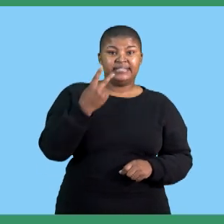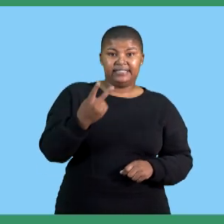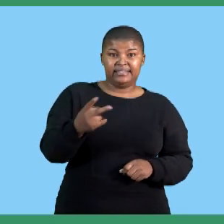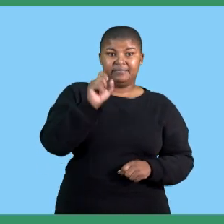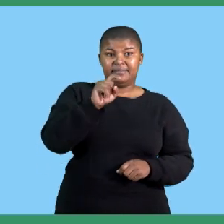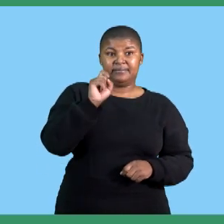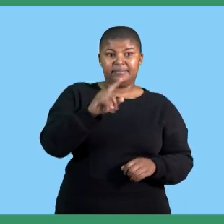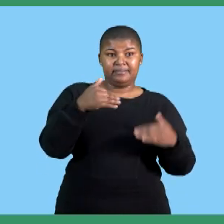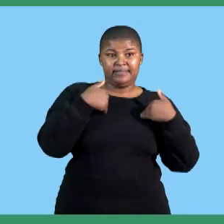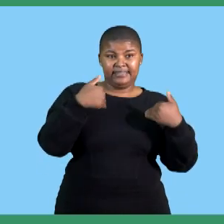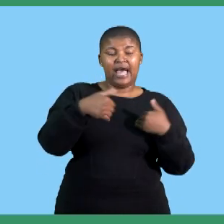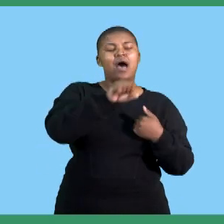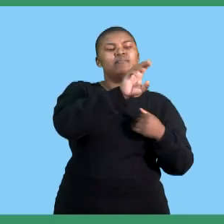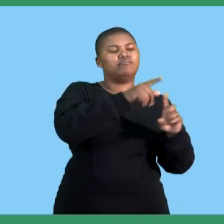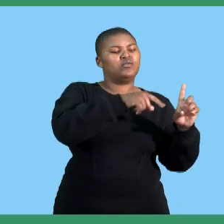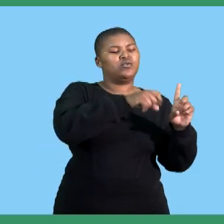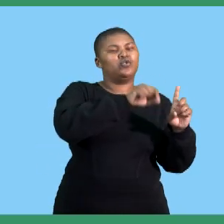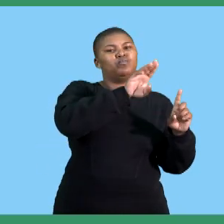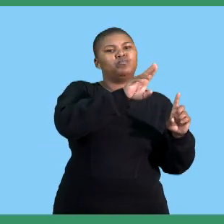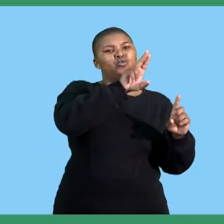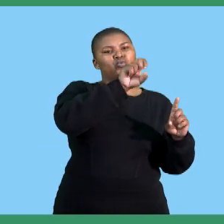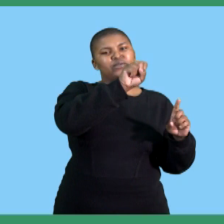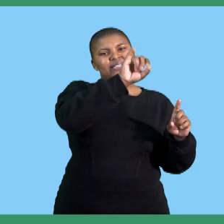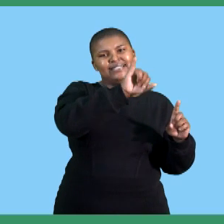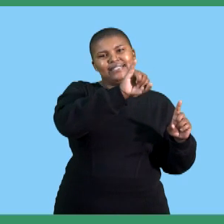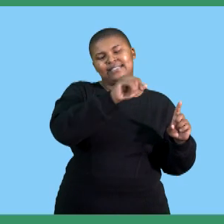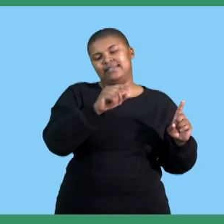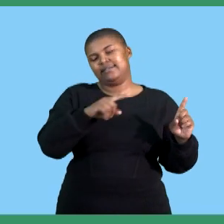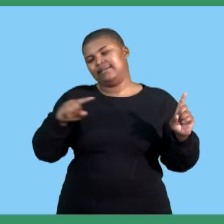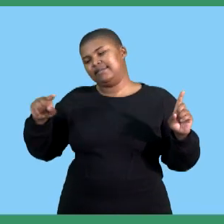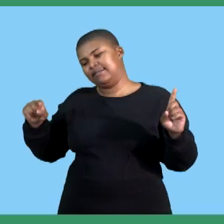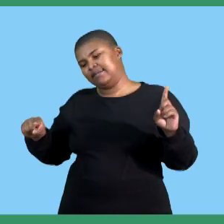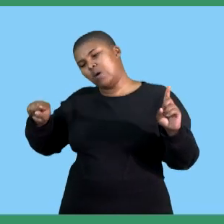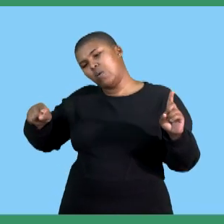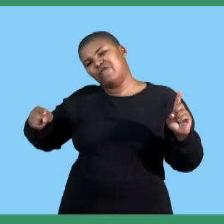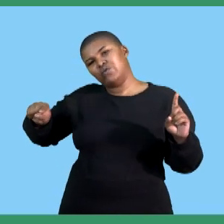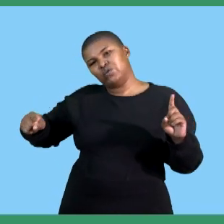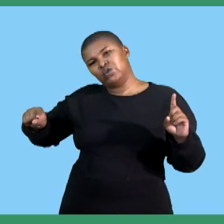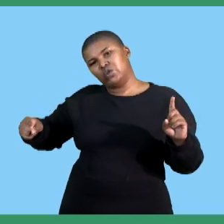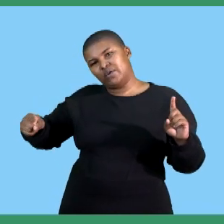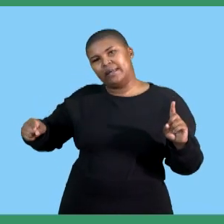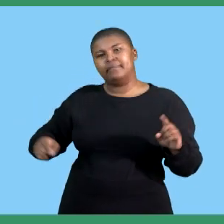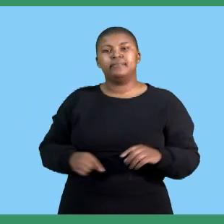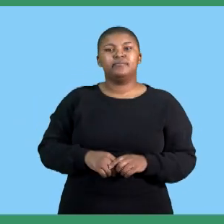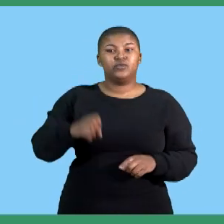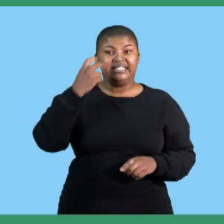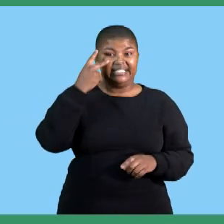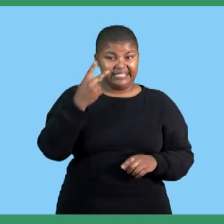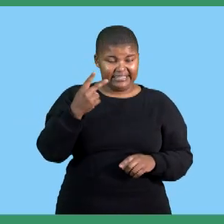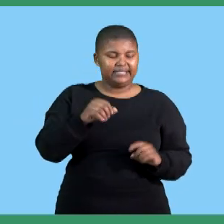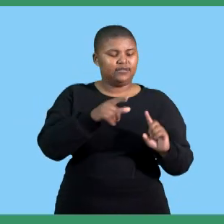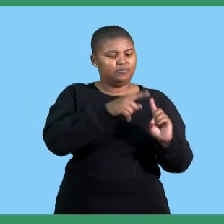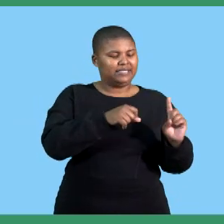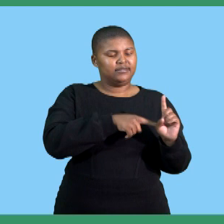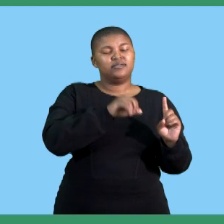starts from Busi and ends where there's a full stop and commitment, it tells us that Busi invested